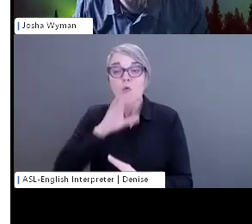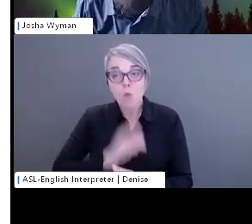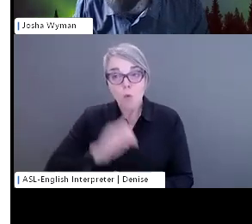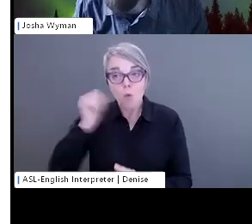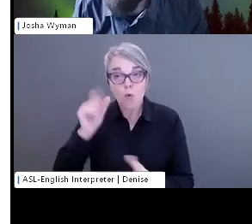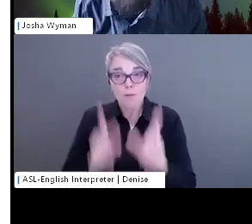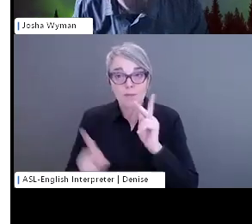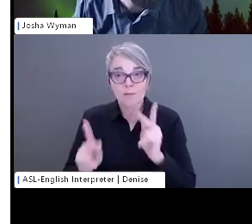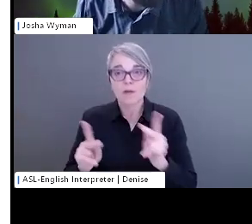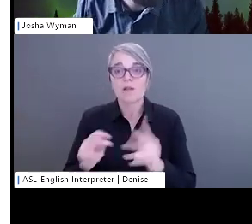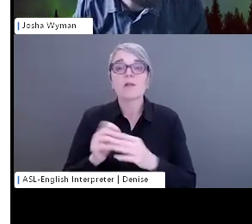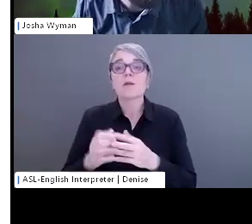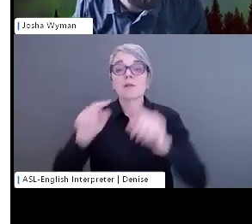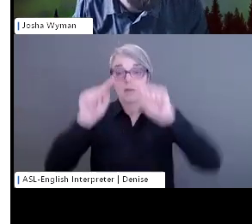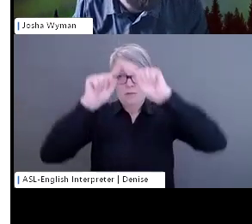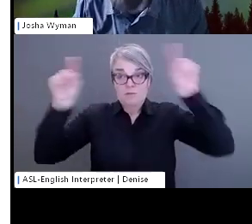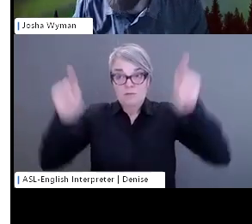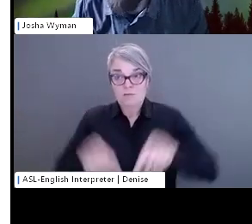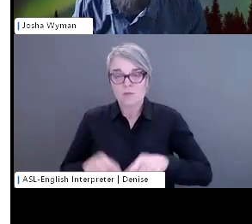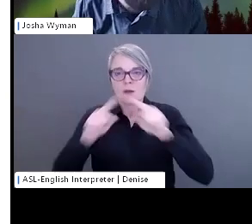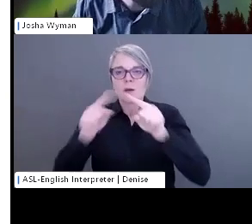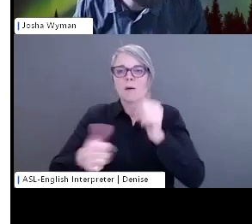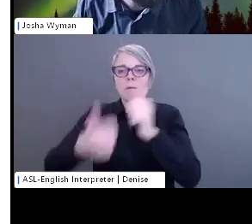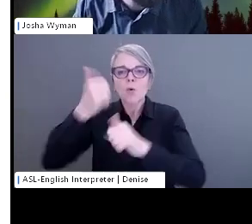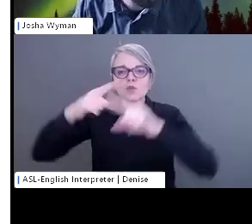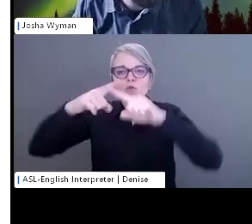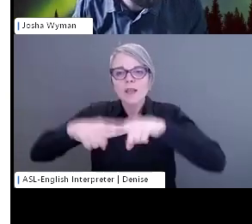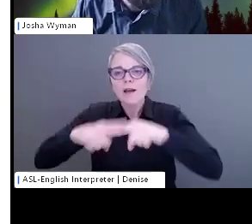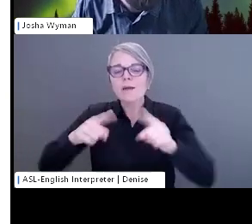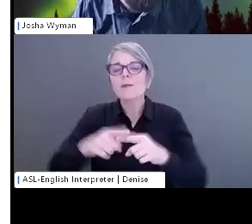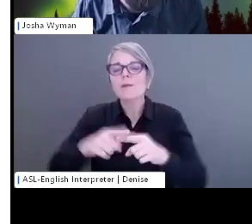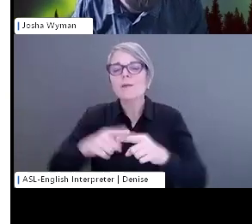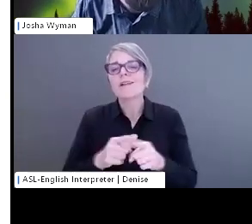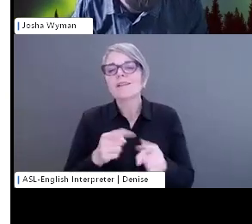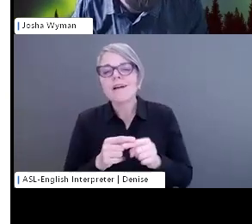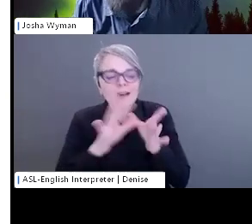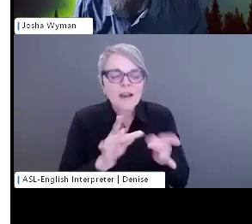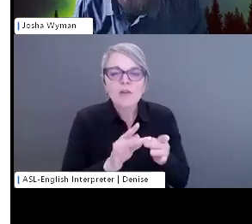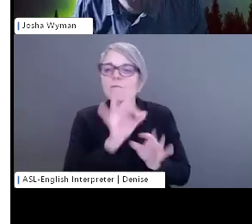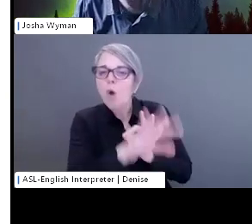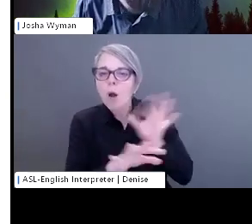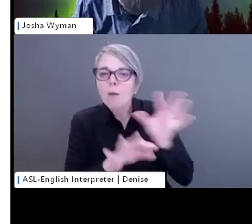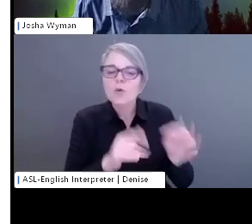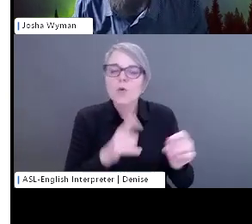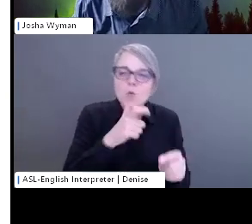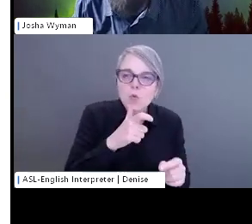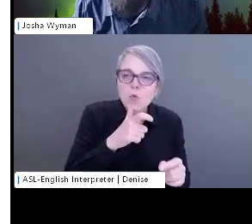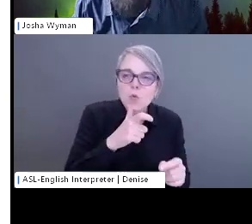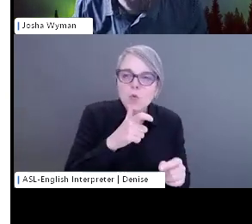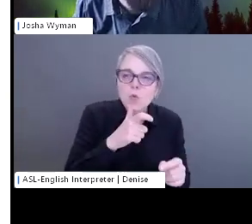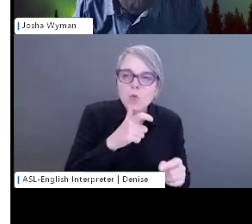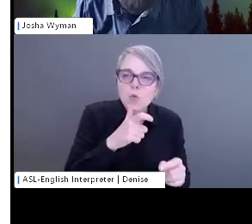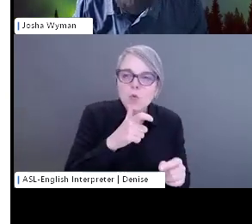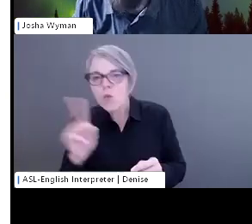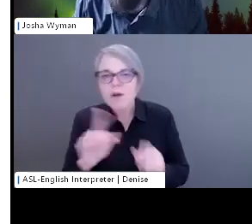So narrative prompts, tell me about, open focused, who, what, where, when, and how. Then the least reliable are multiple